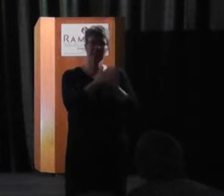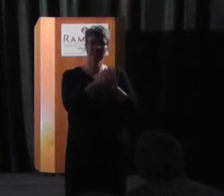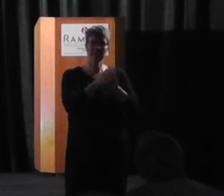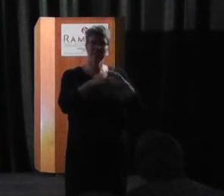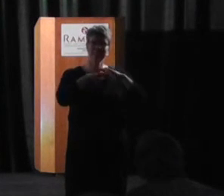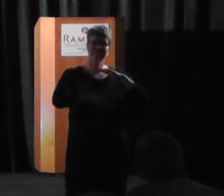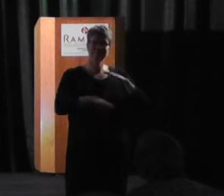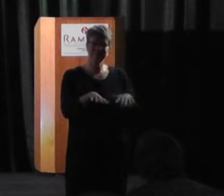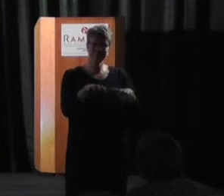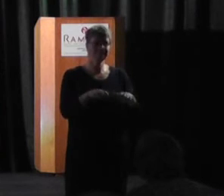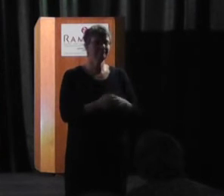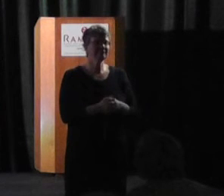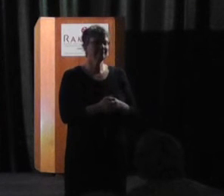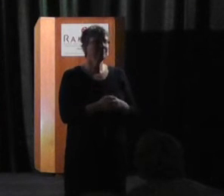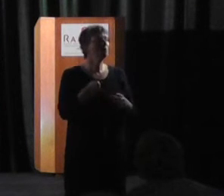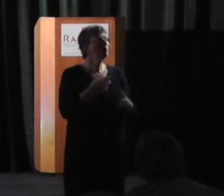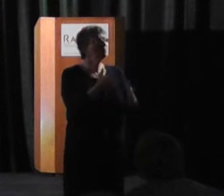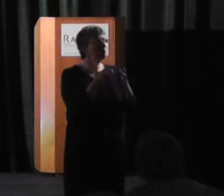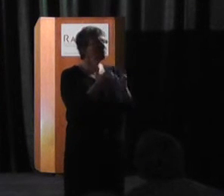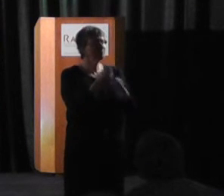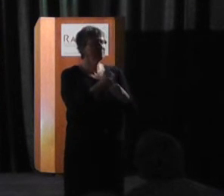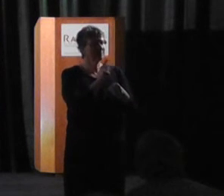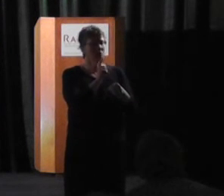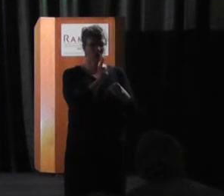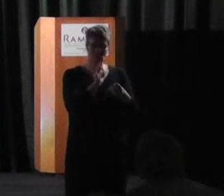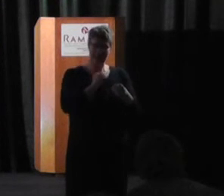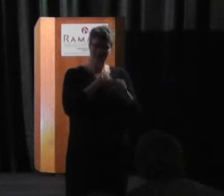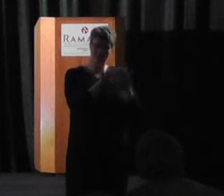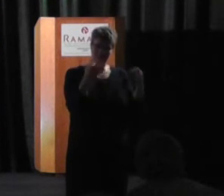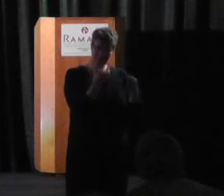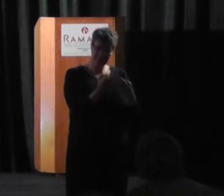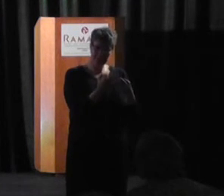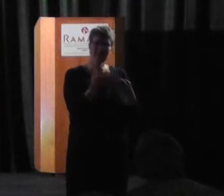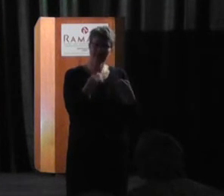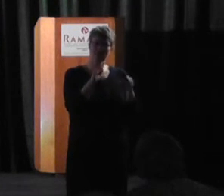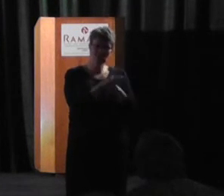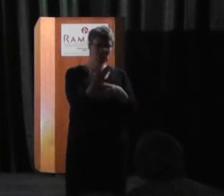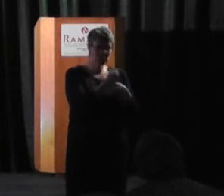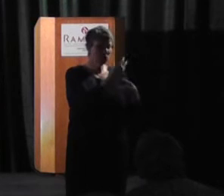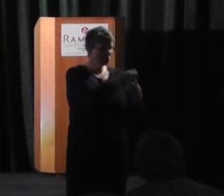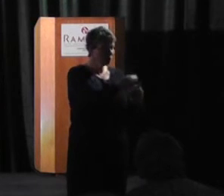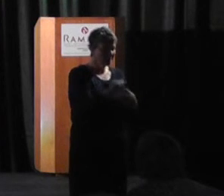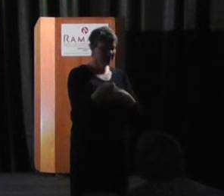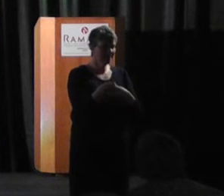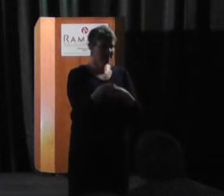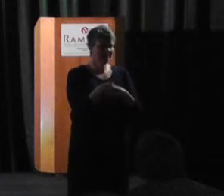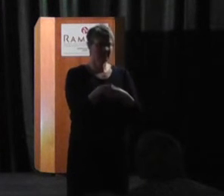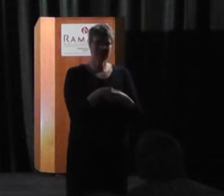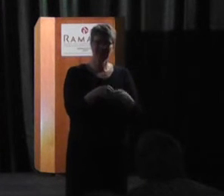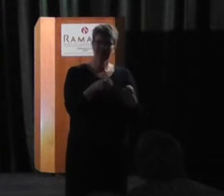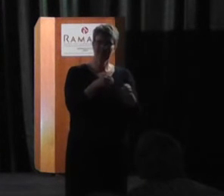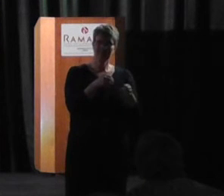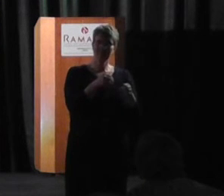sure that our family as a whole wants to make sure that everyone can feel included in everything, because how can you feel included if you can't even